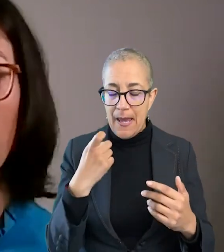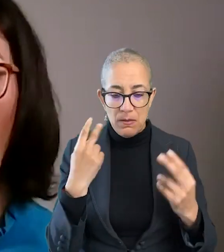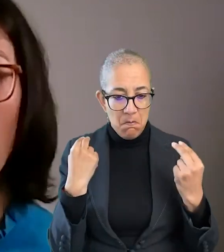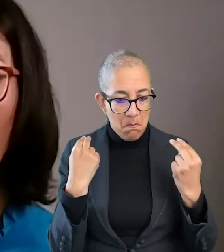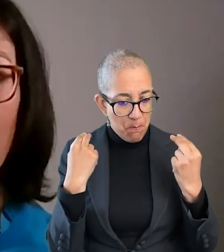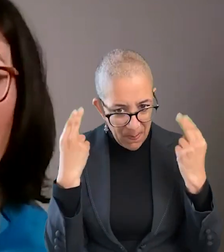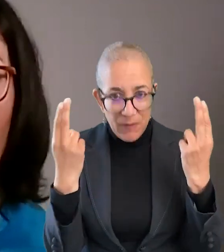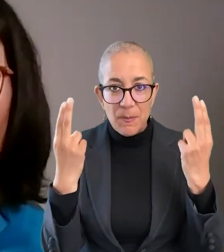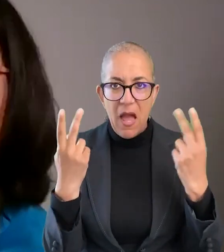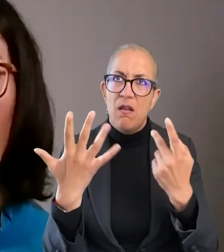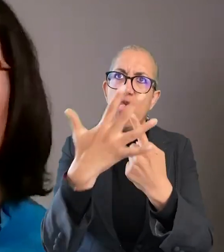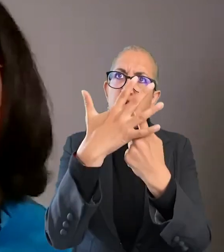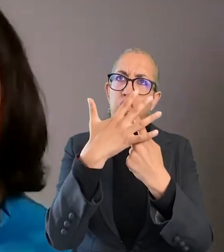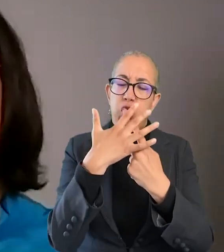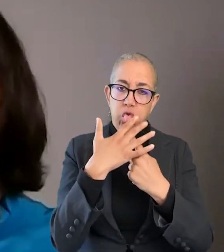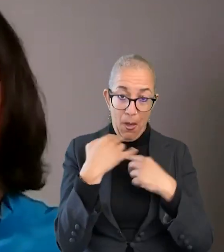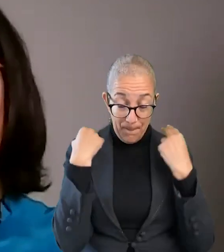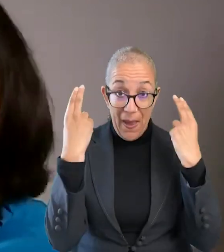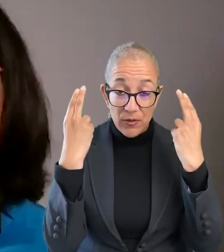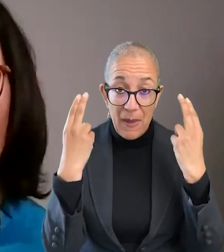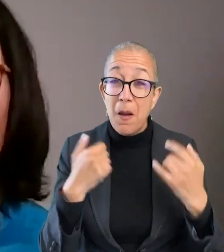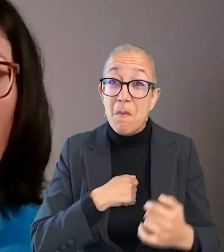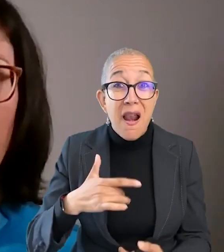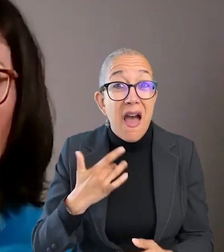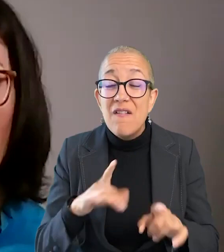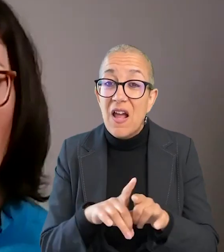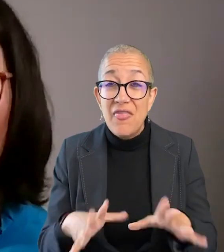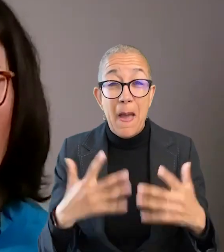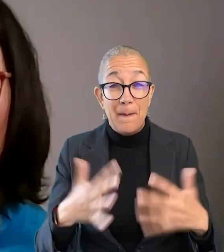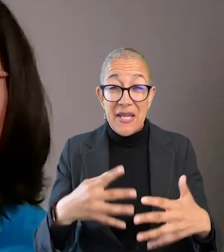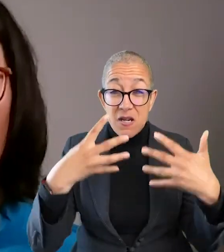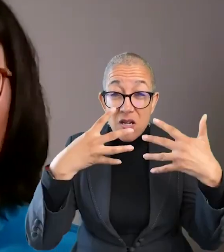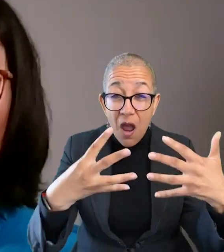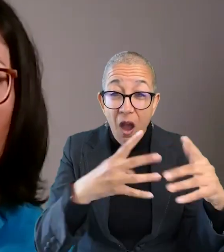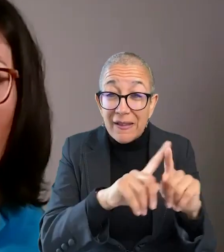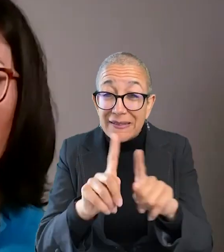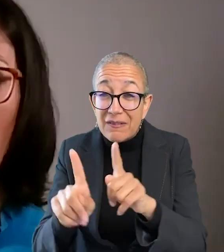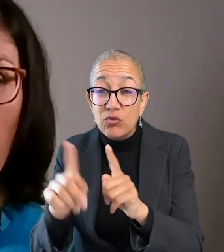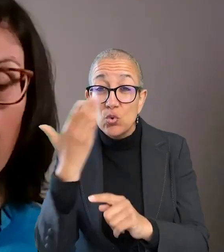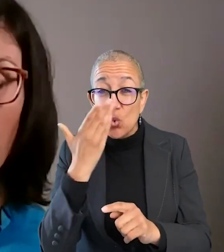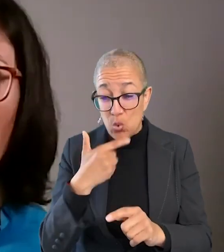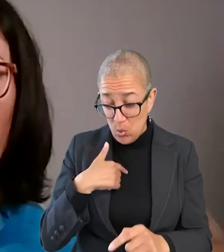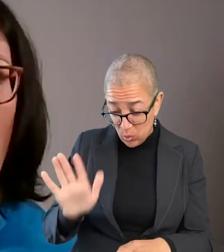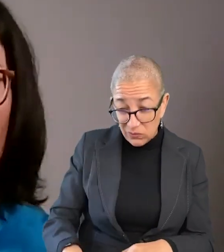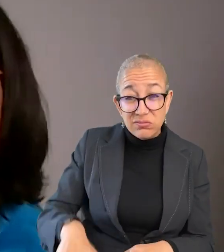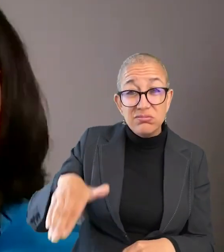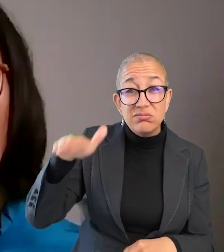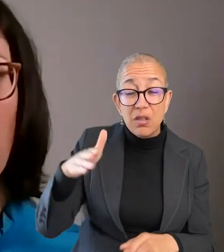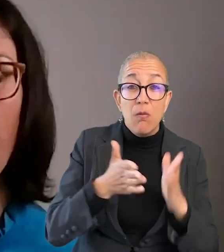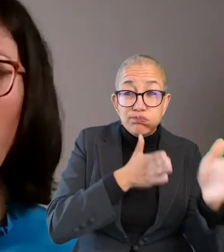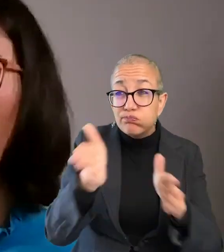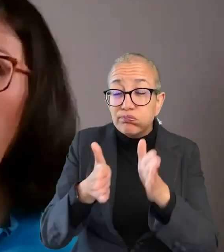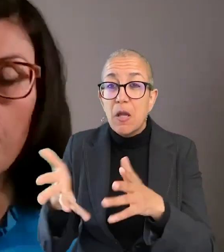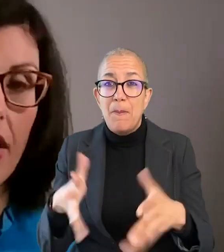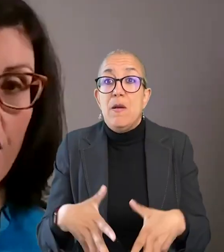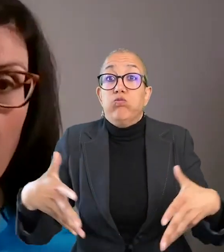is what my whole life has been about. You know, I moved 9 different schools as a child. I've had overcome obesity,